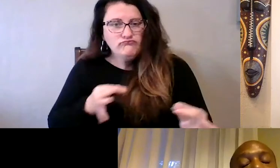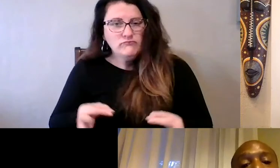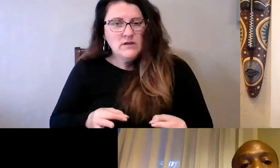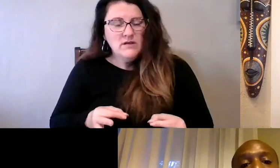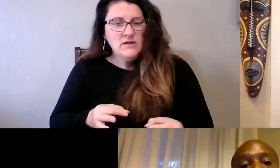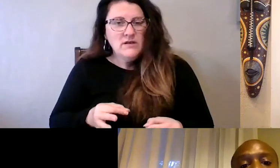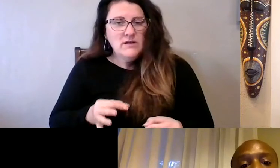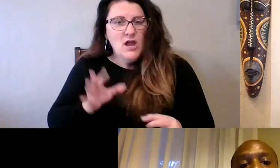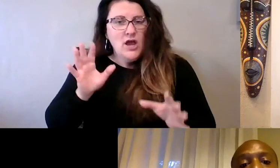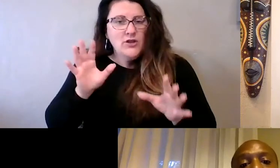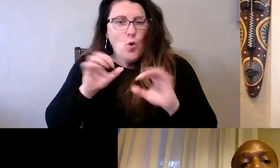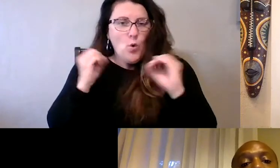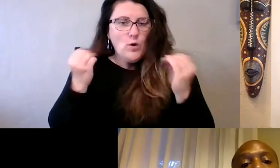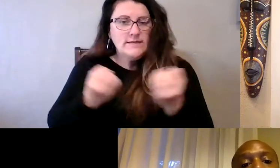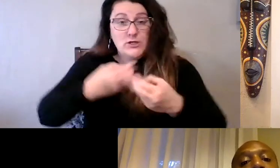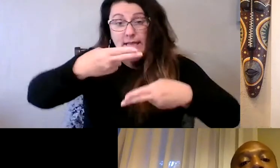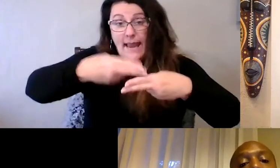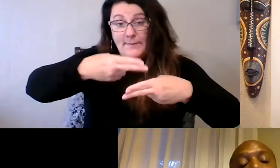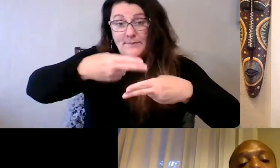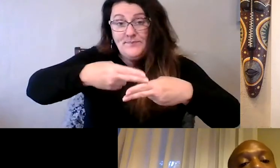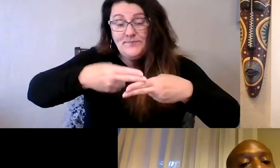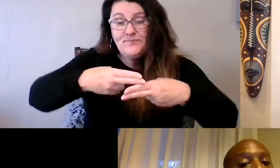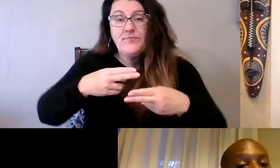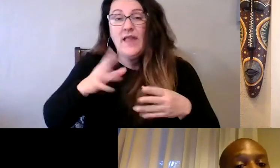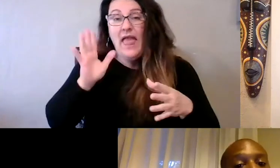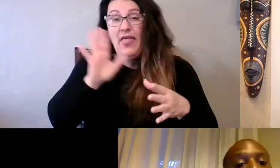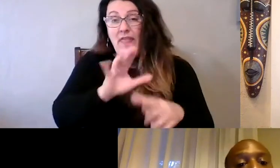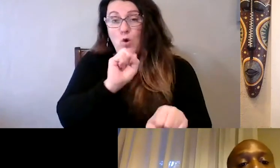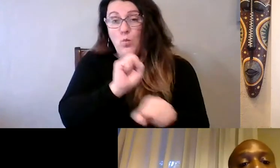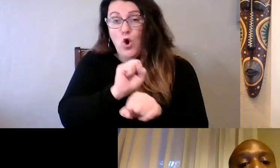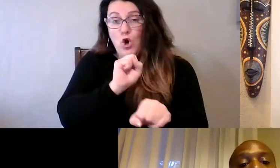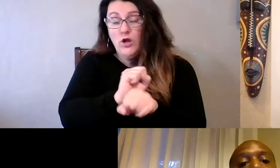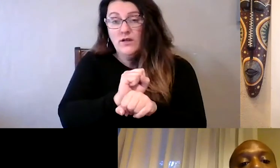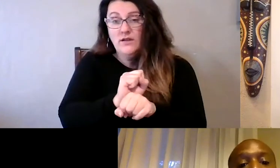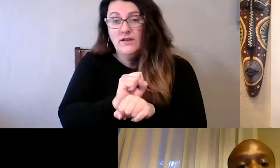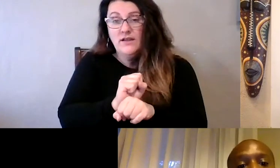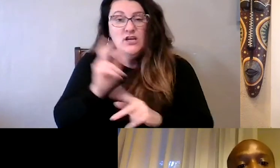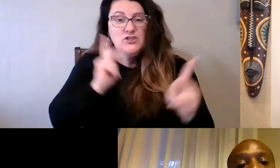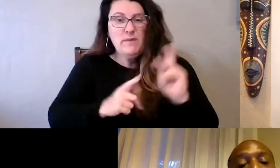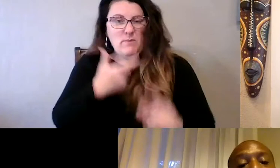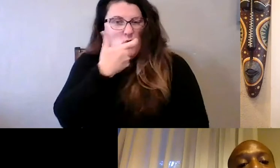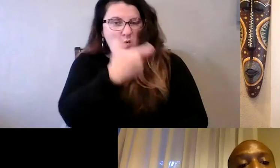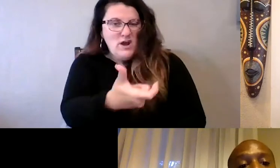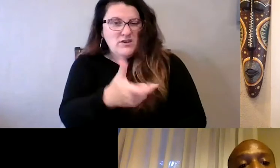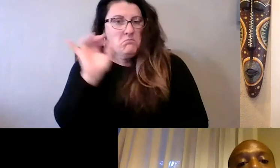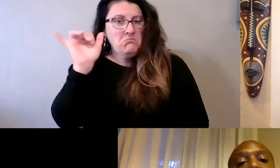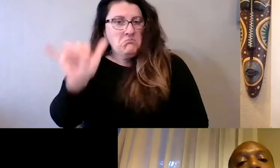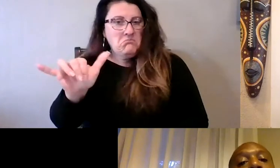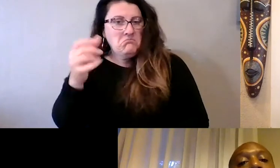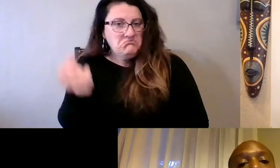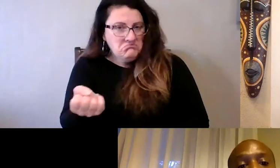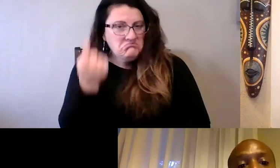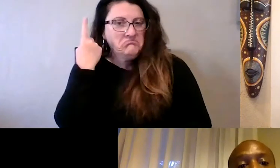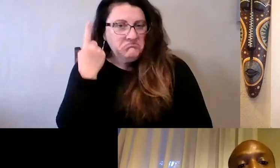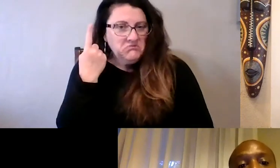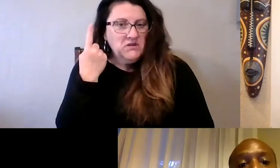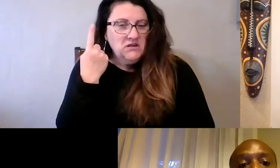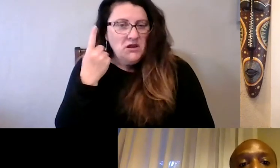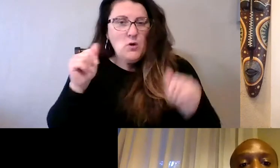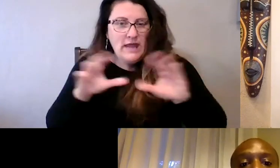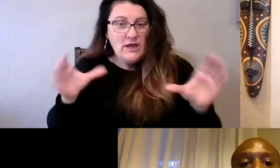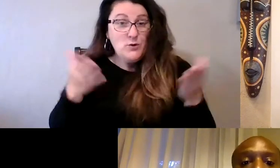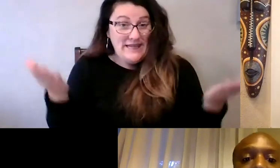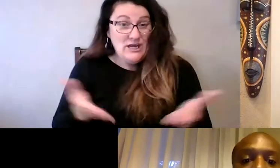two of those organizations and the type of work that they did so that people watching today can get an idea of what we might be able to do here